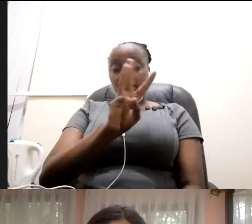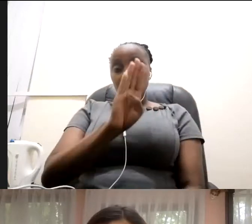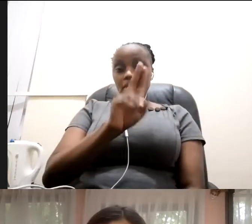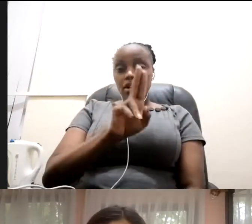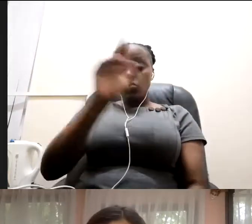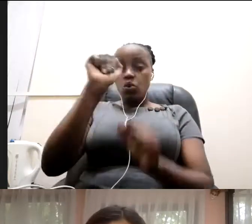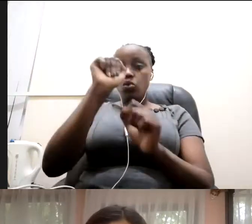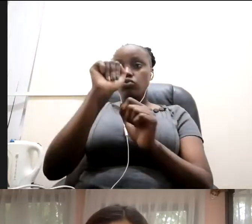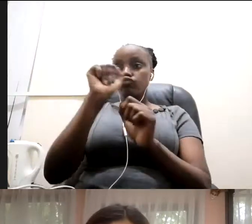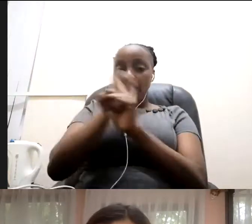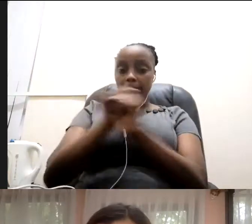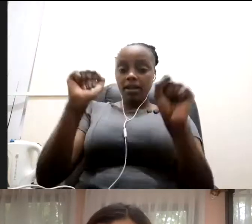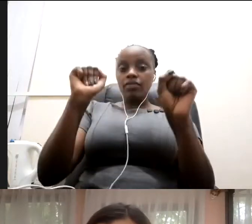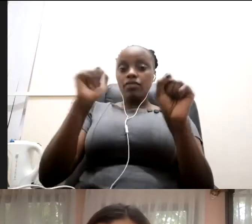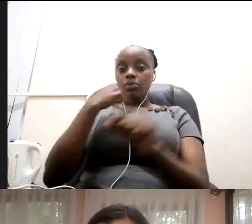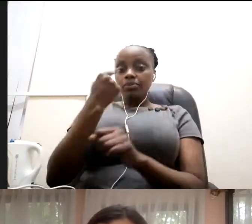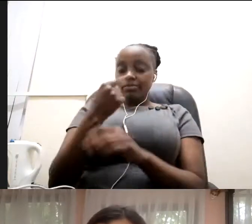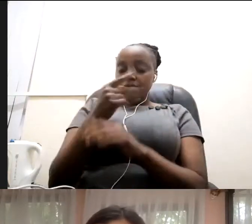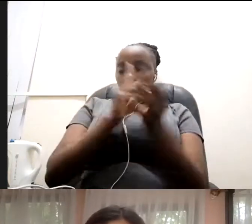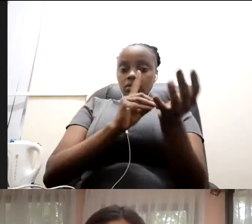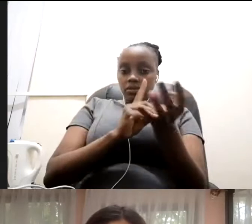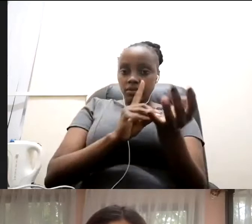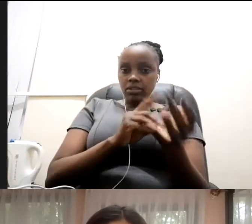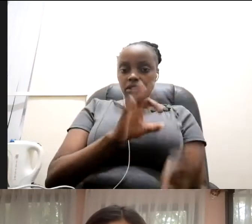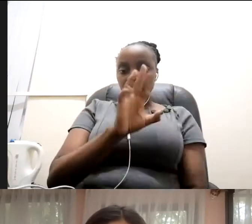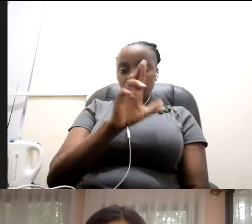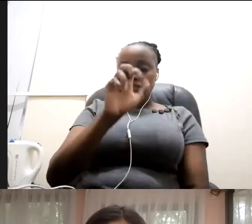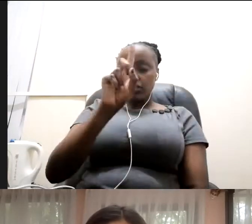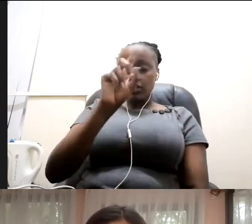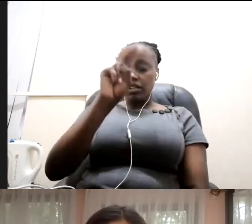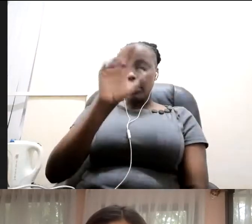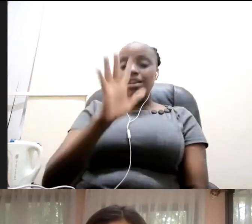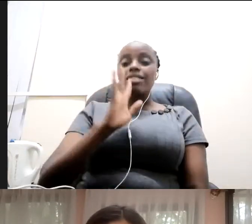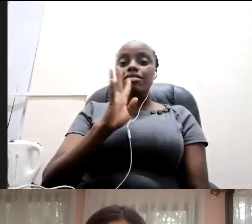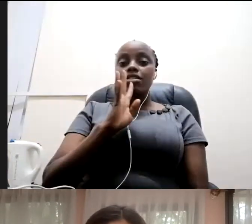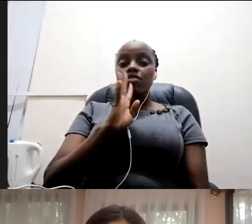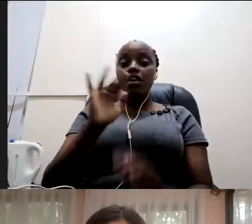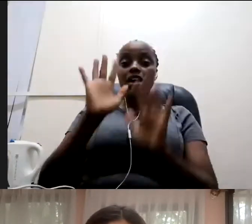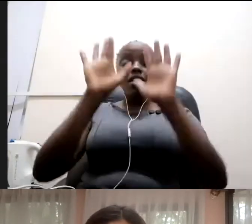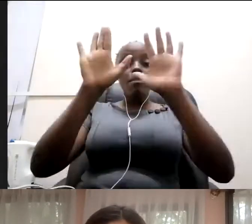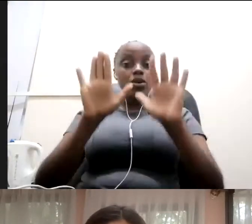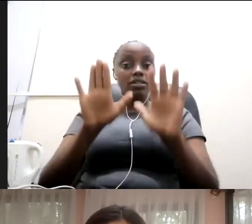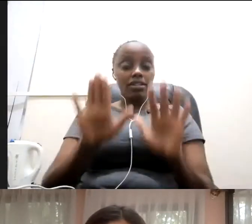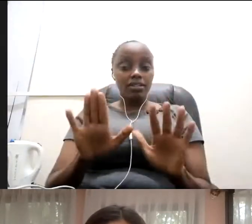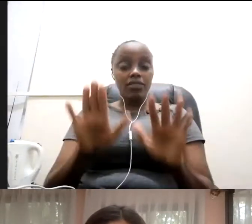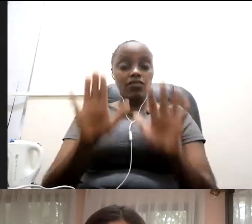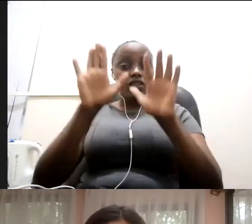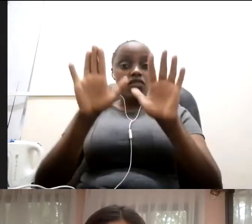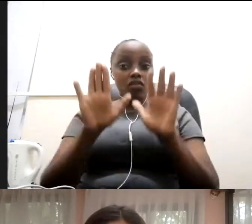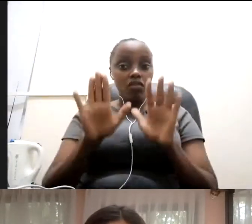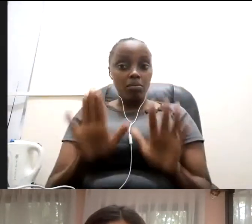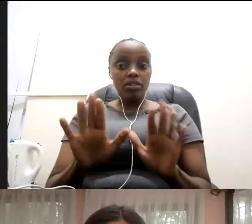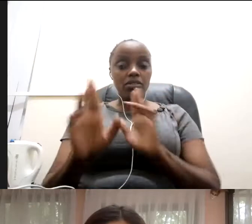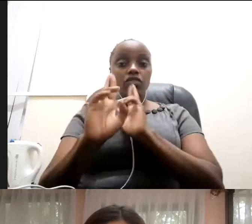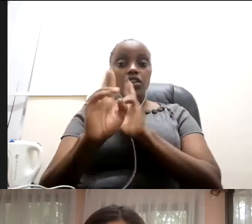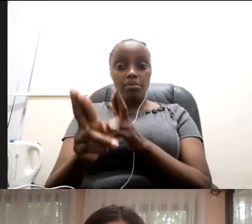Dr. Frederick Schroeder, for his opening remarks around the importance of our report, the